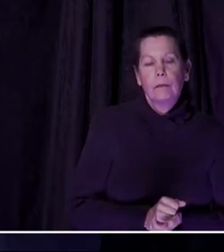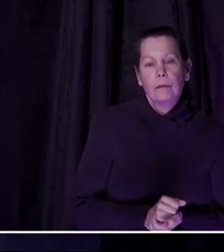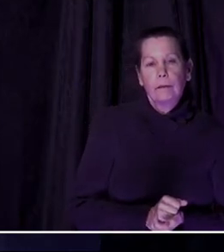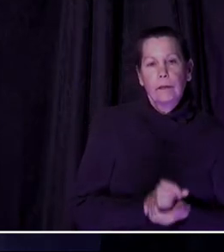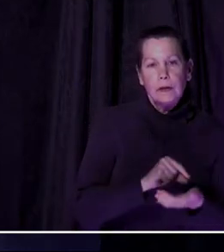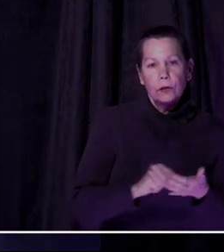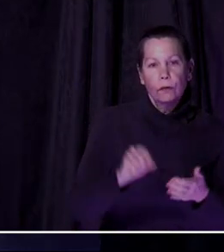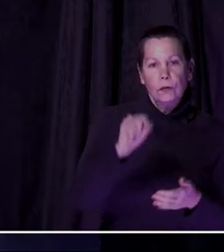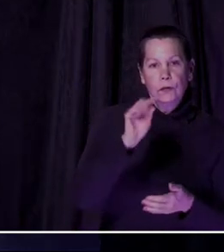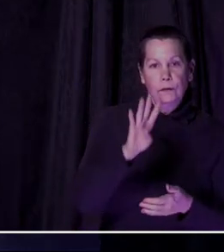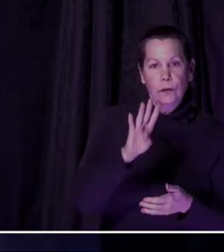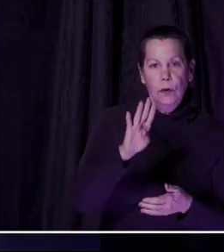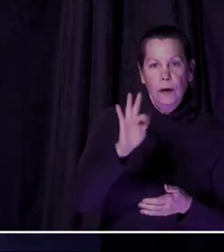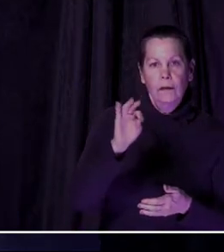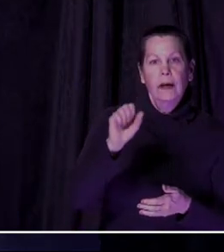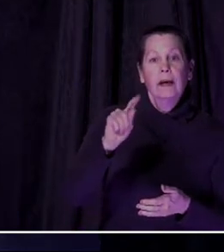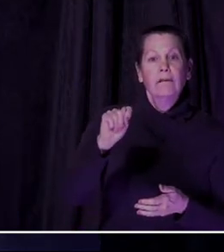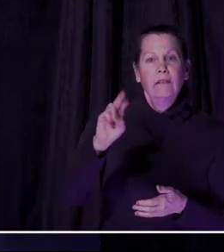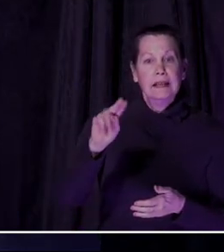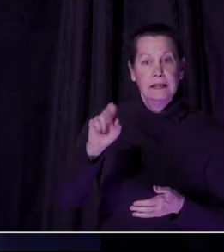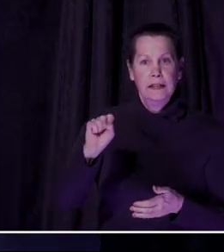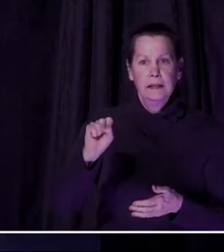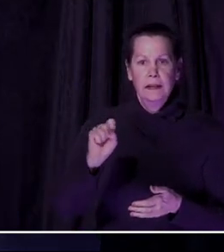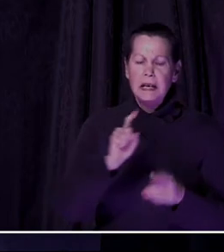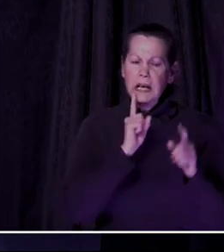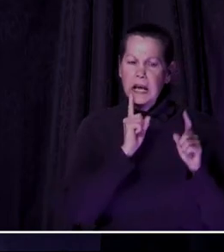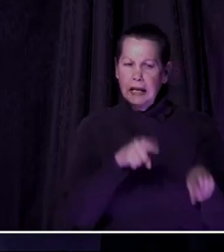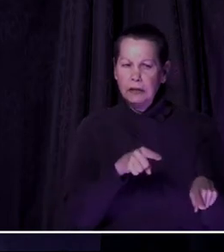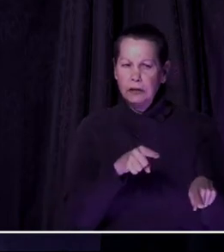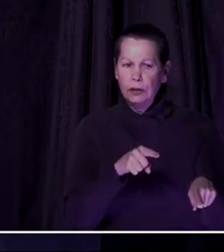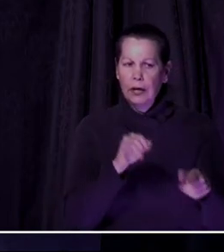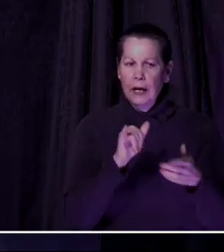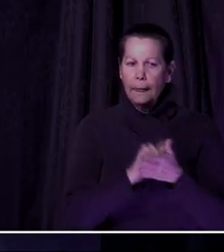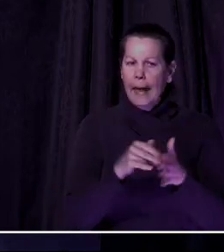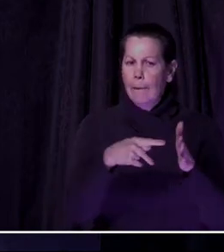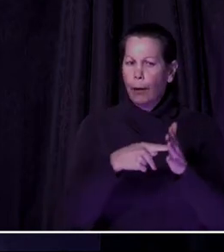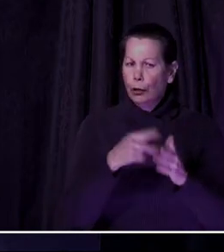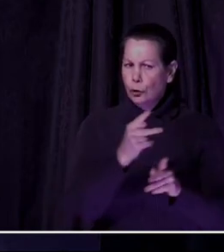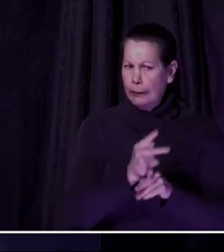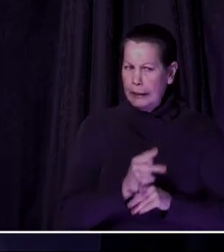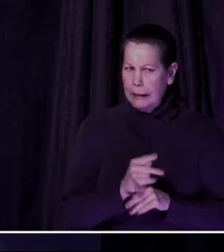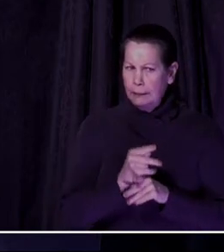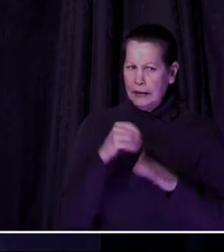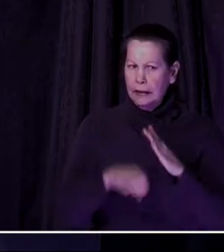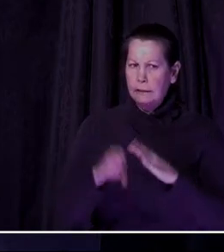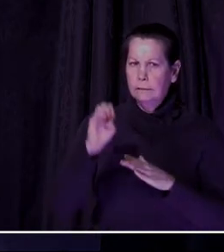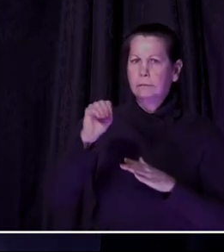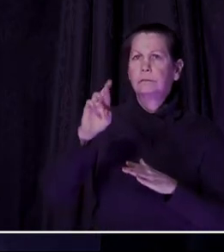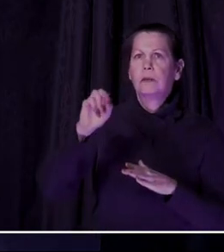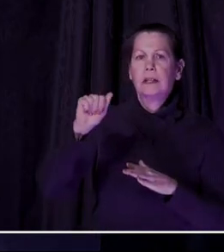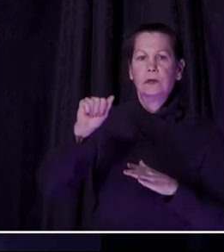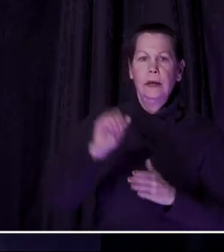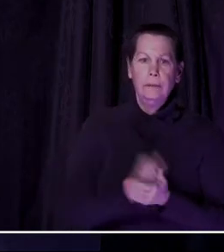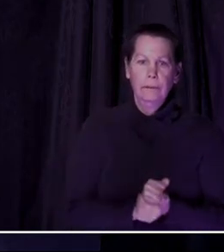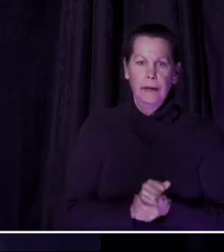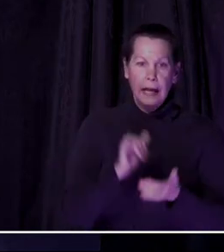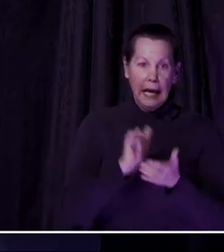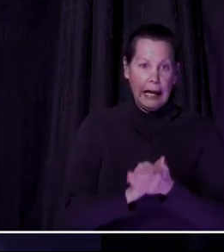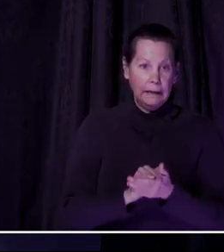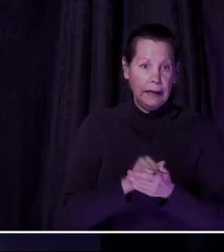In verse 4, Festus, however, he answered that Paul should be kept at Caesarea, and that